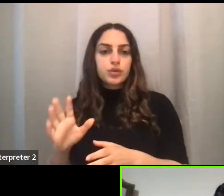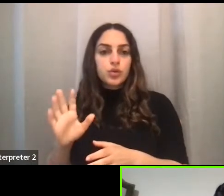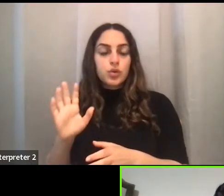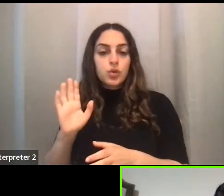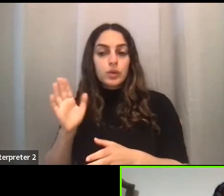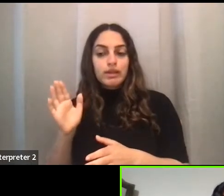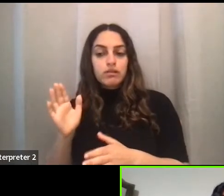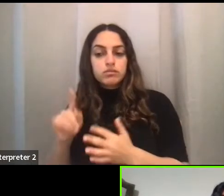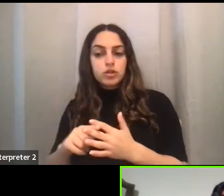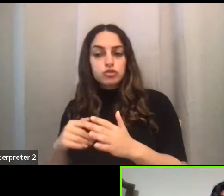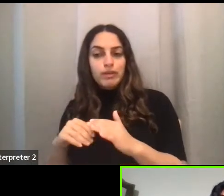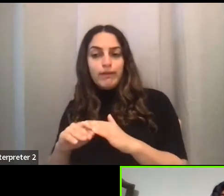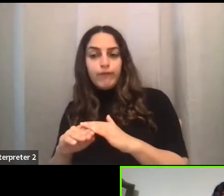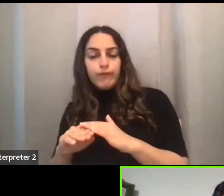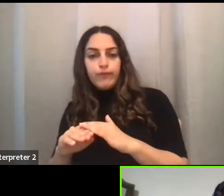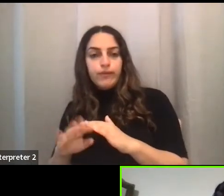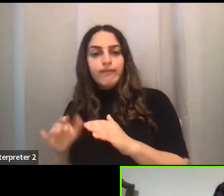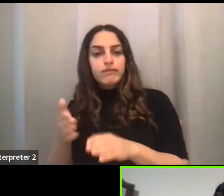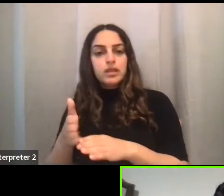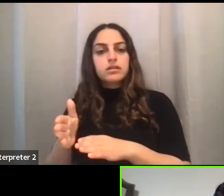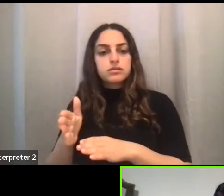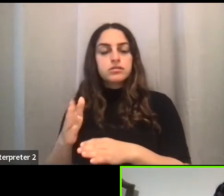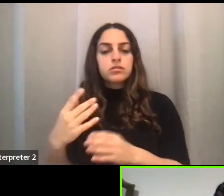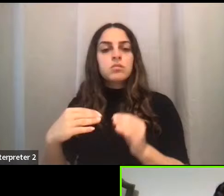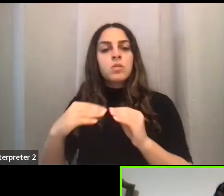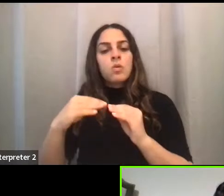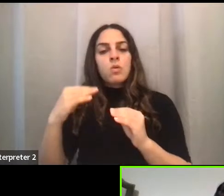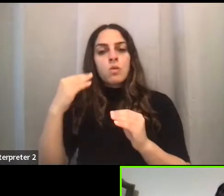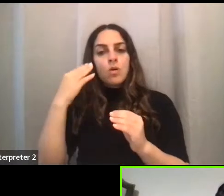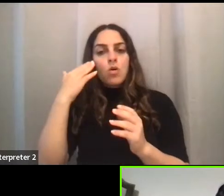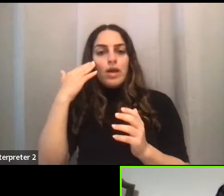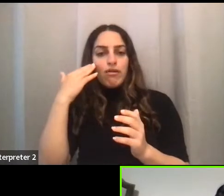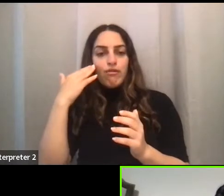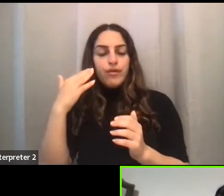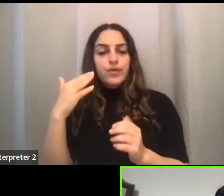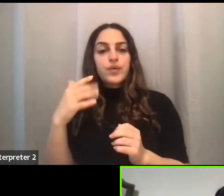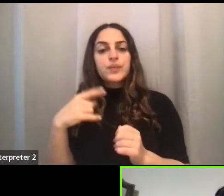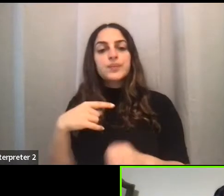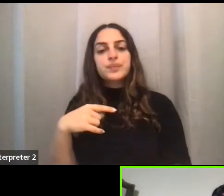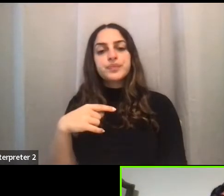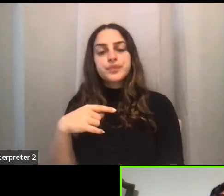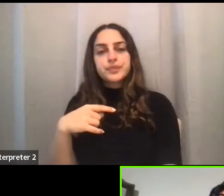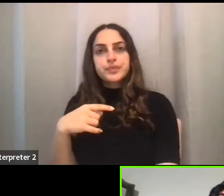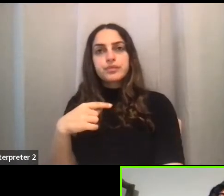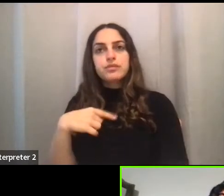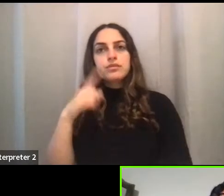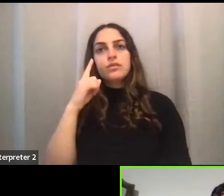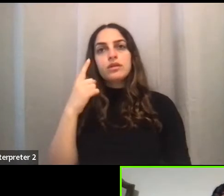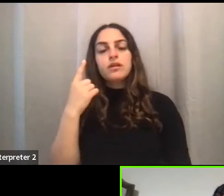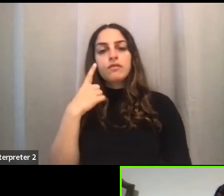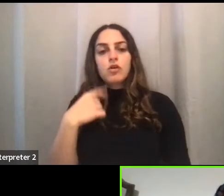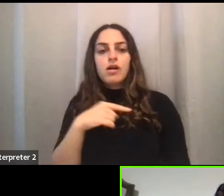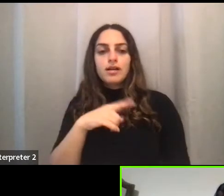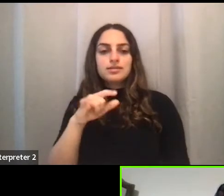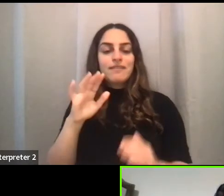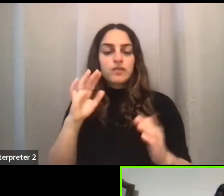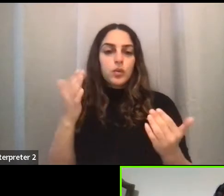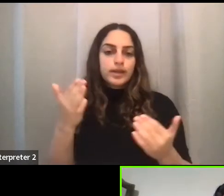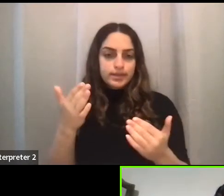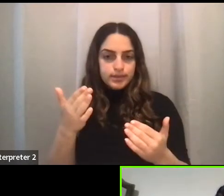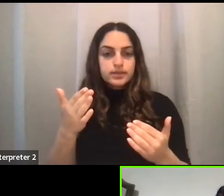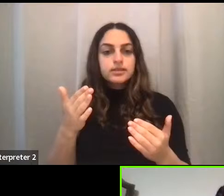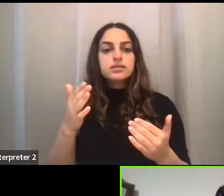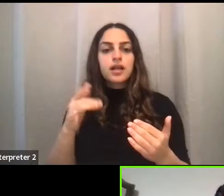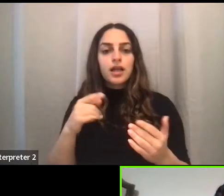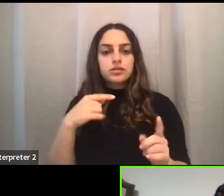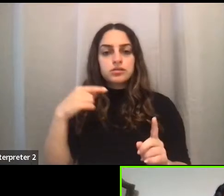field or entering that field they are uh more aware of that um and i think for us the focus really is on that um